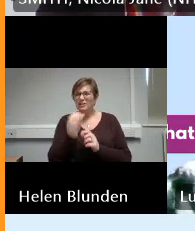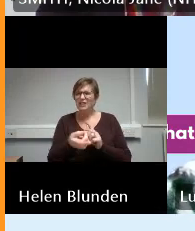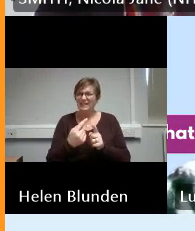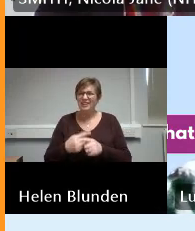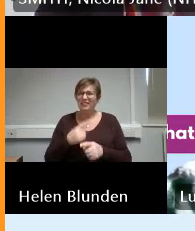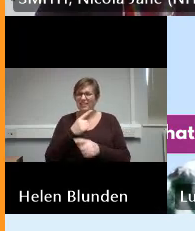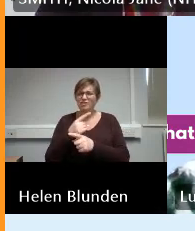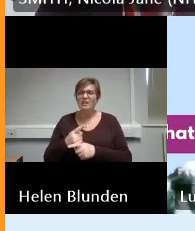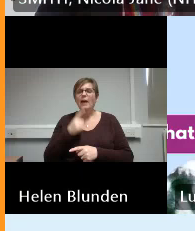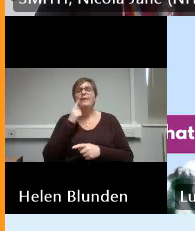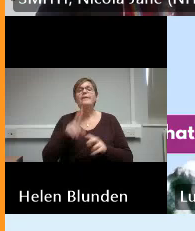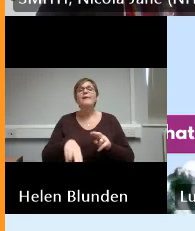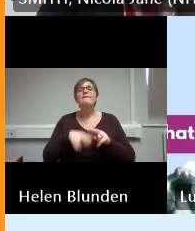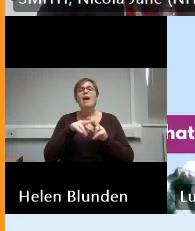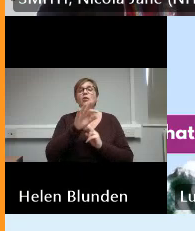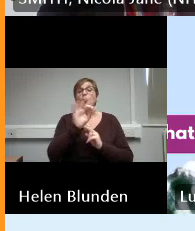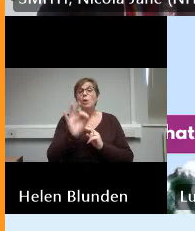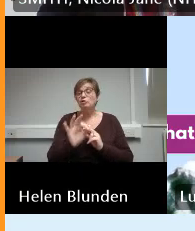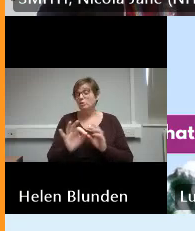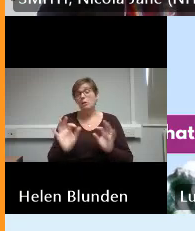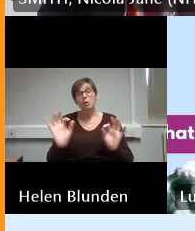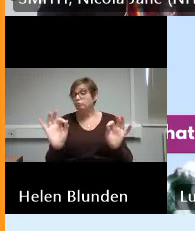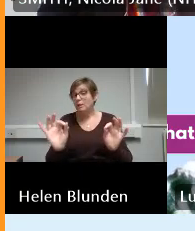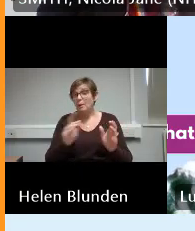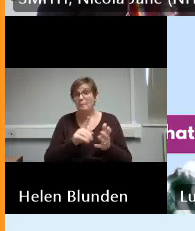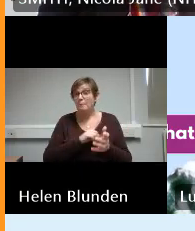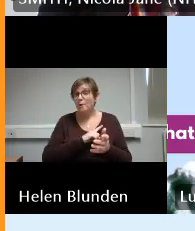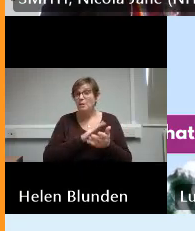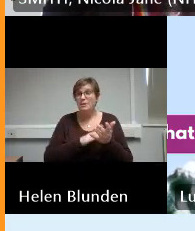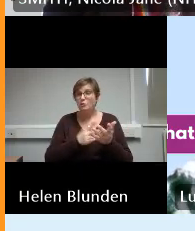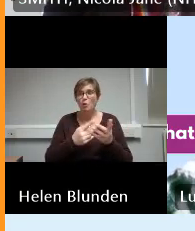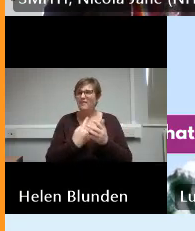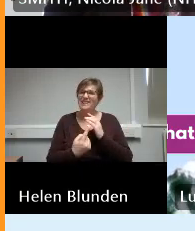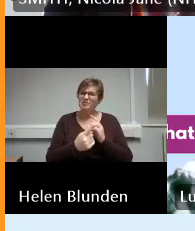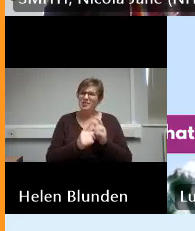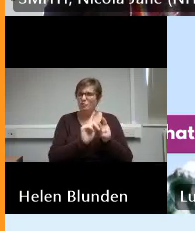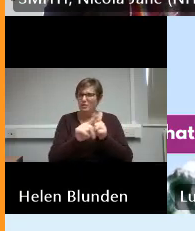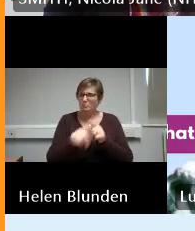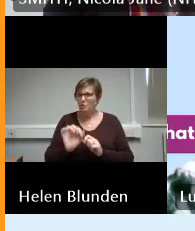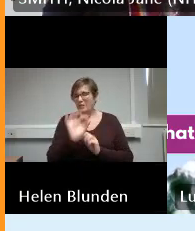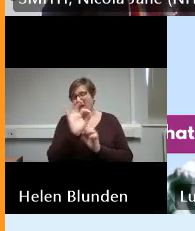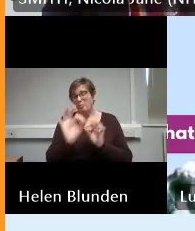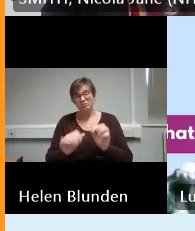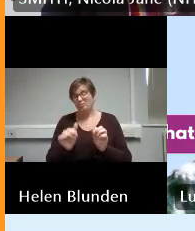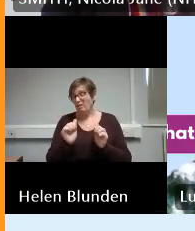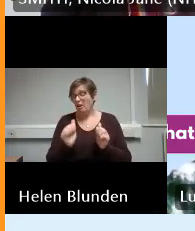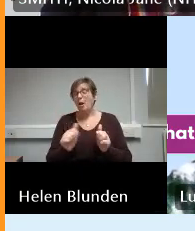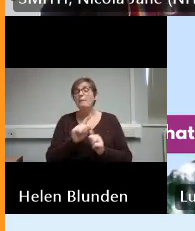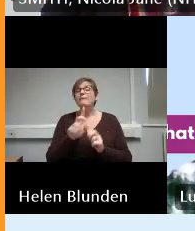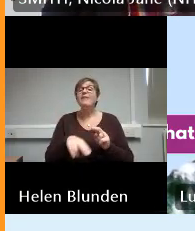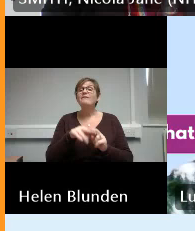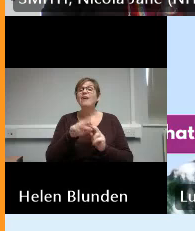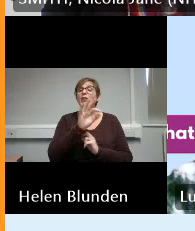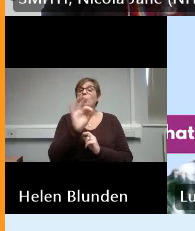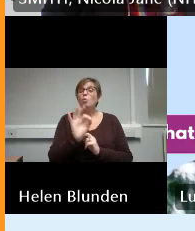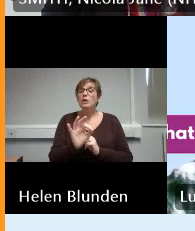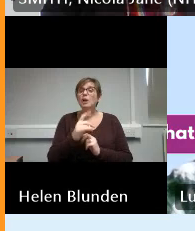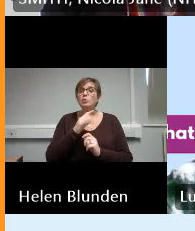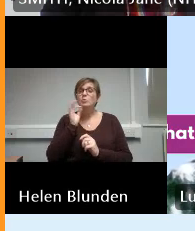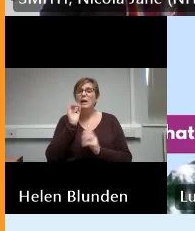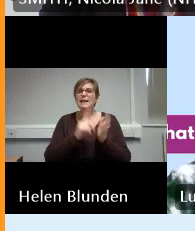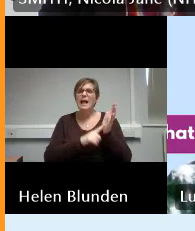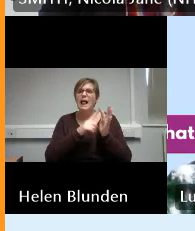final question, I'm just going to, which is brilliant because everyone's getting individual responses to their questions. But for the final question, I'm just going to bring